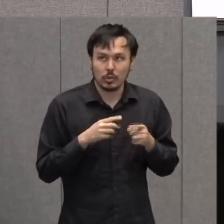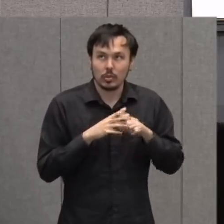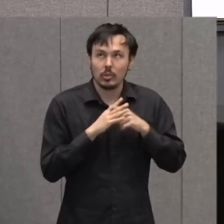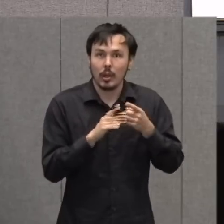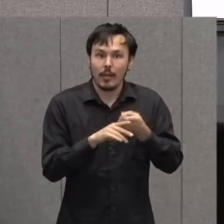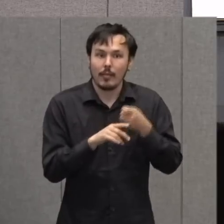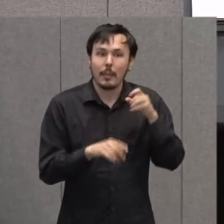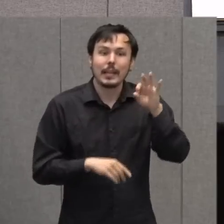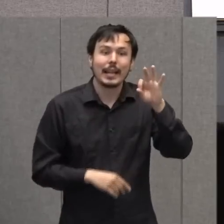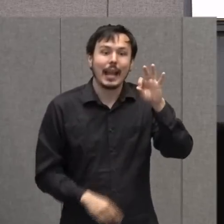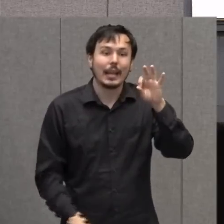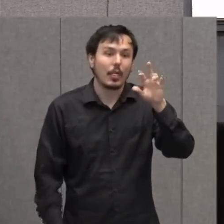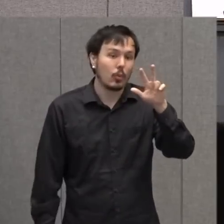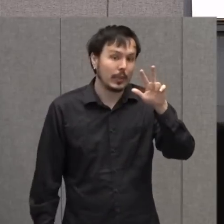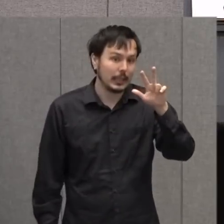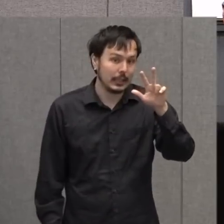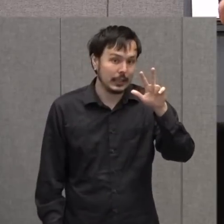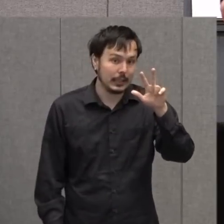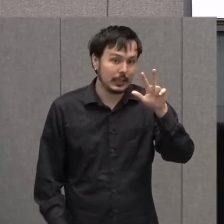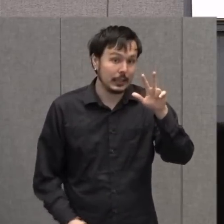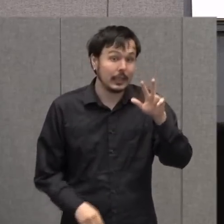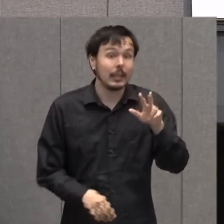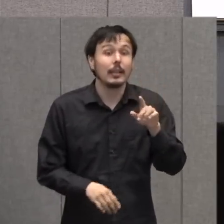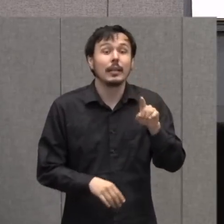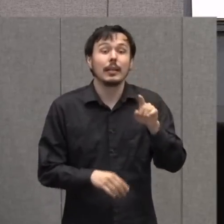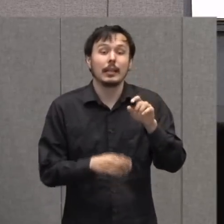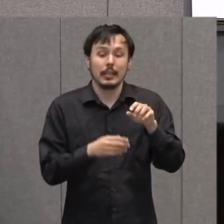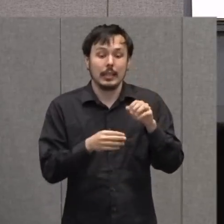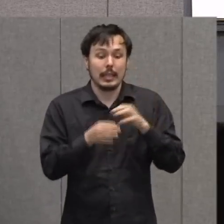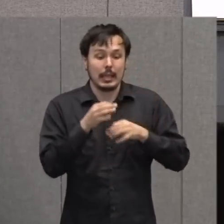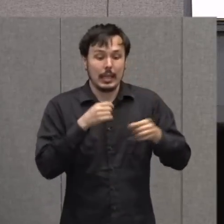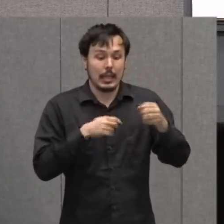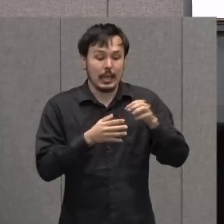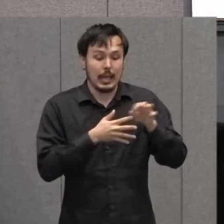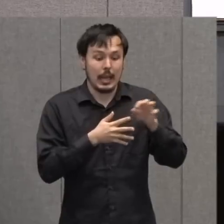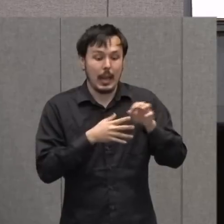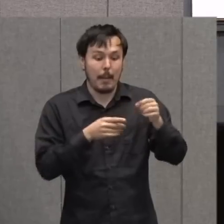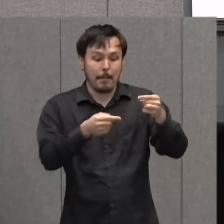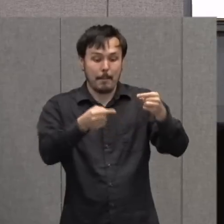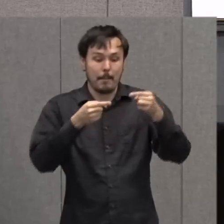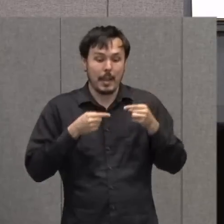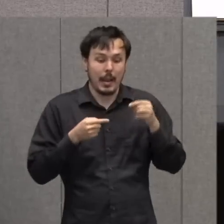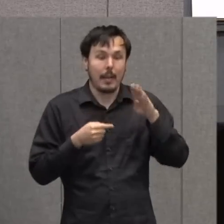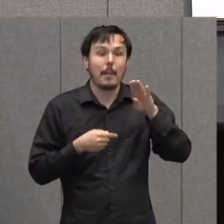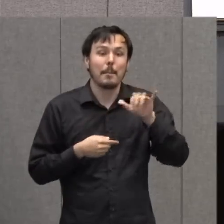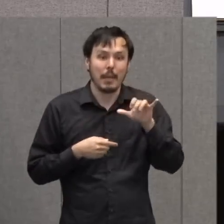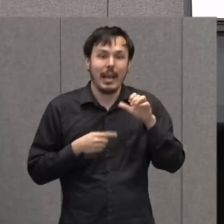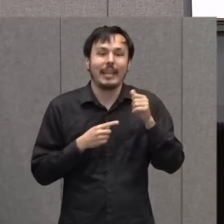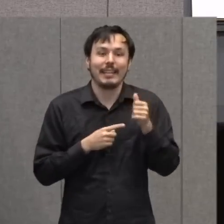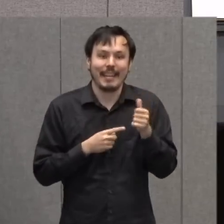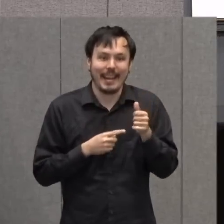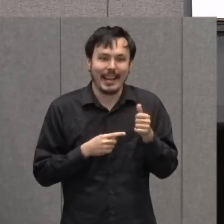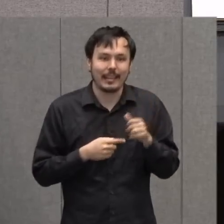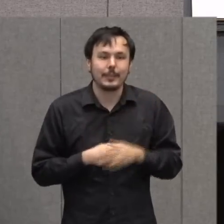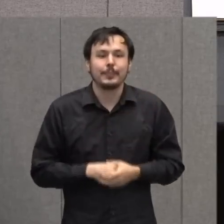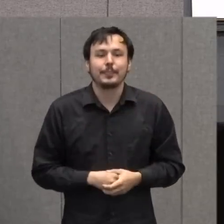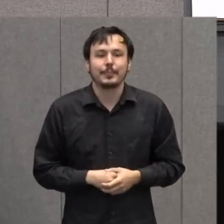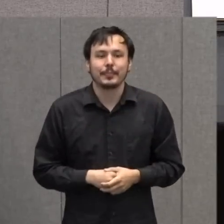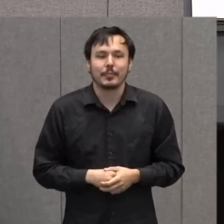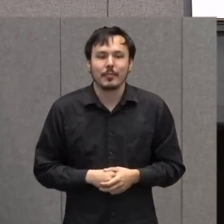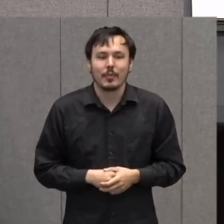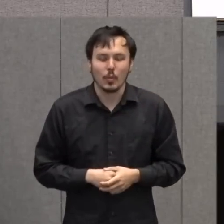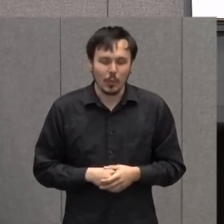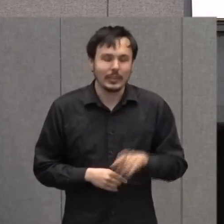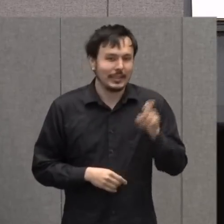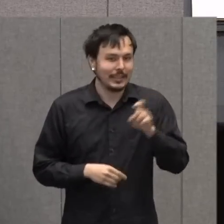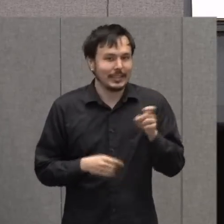starting at 93. Okay. But by tens. So I'm going to get some energy in my hands. Okay, yeah. You're going to